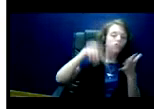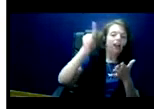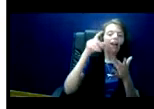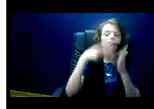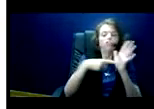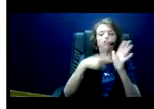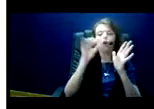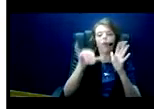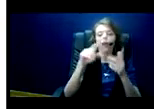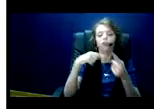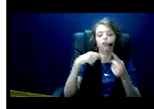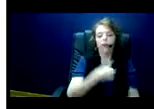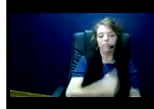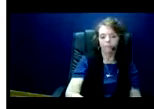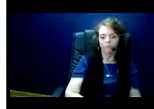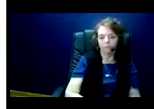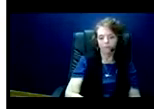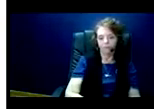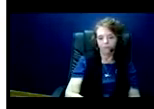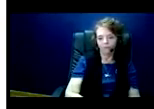just show that to us?